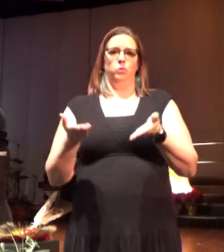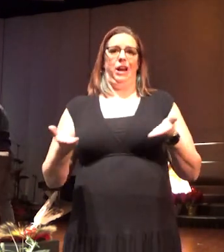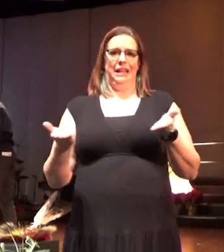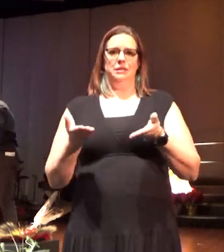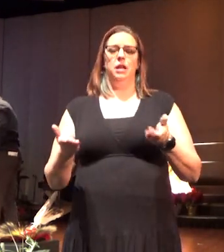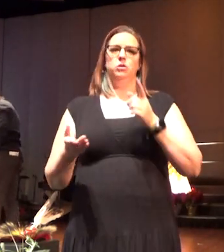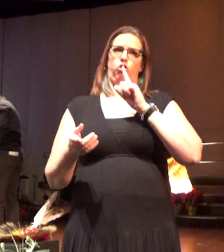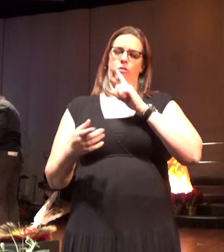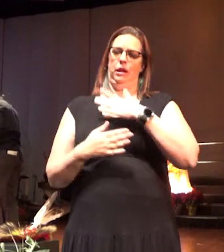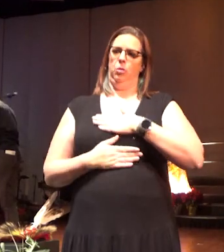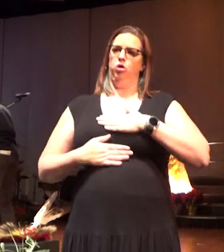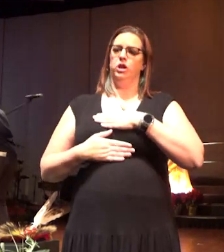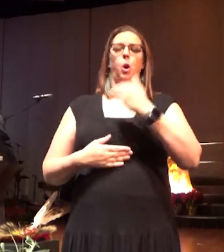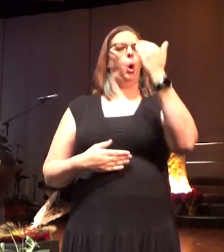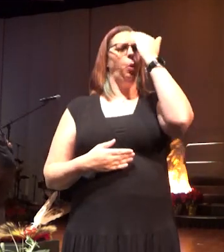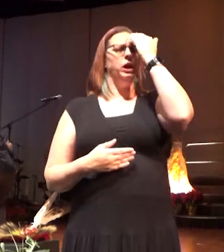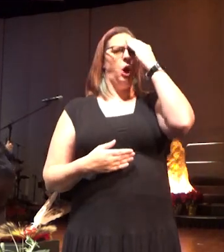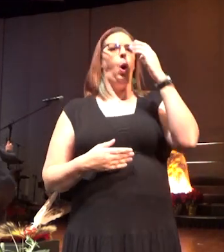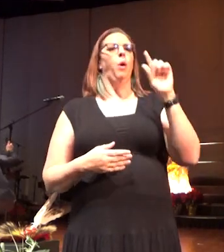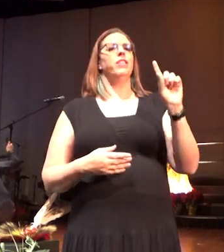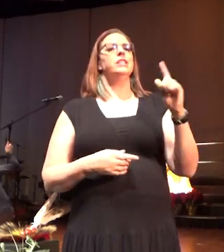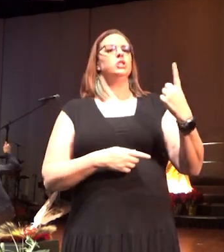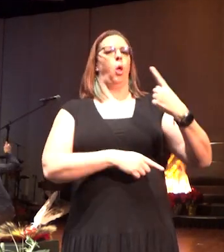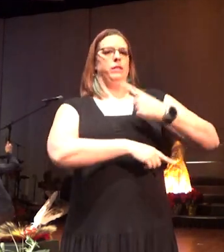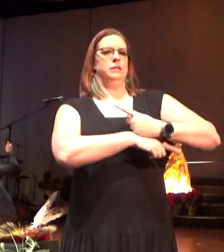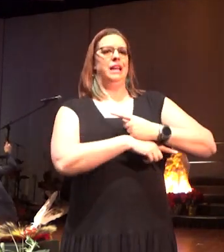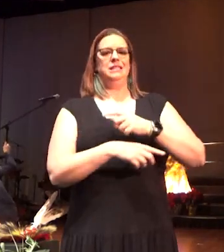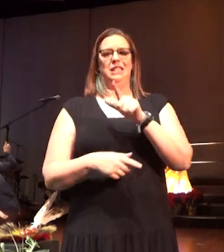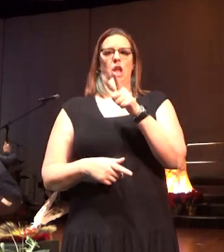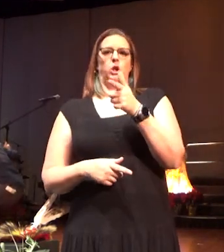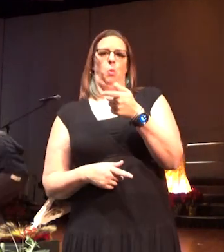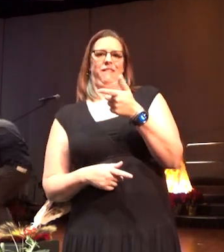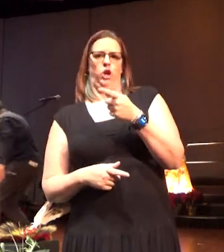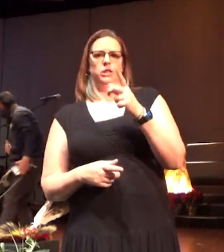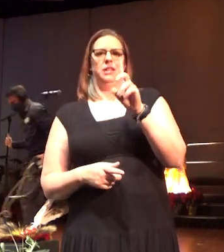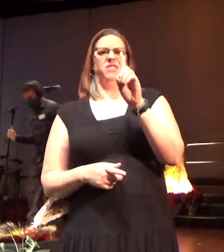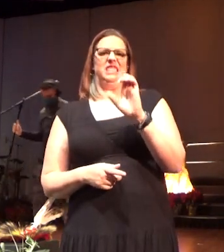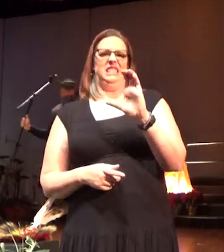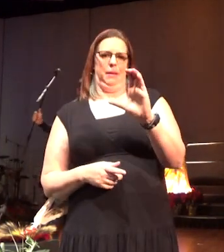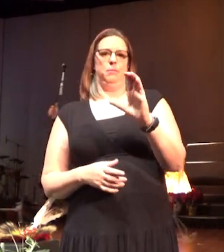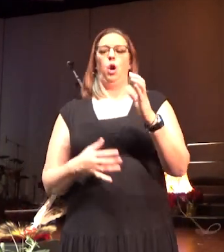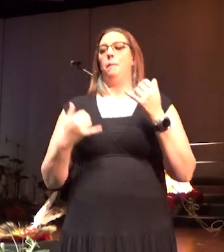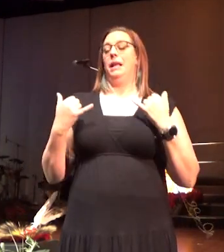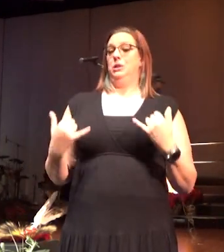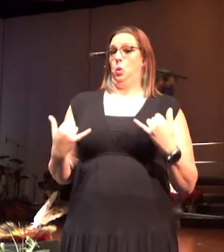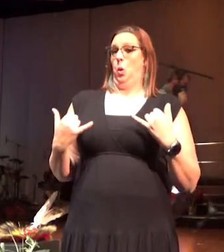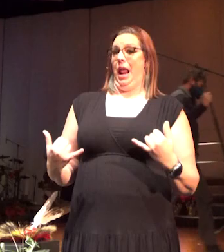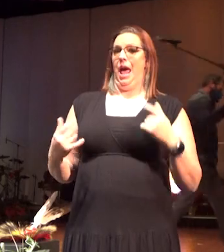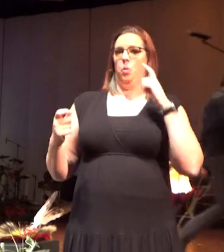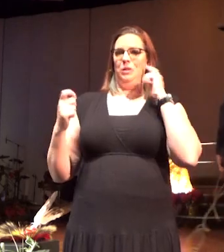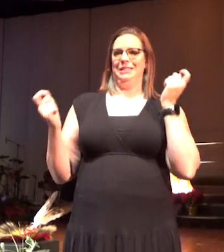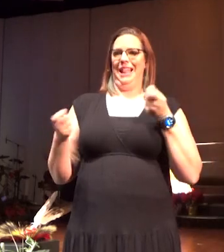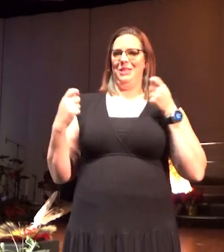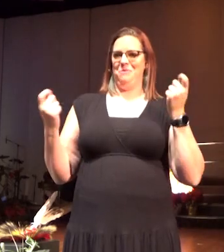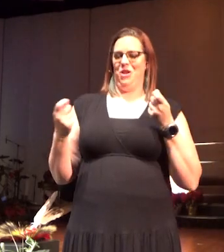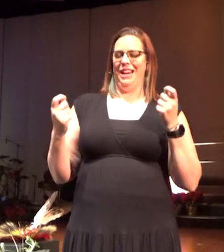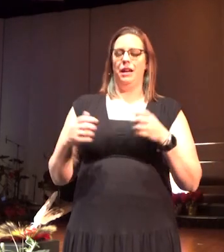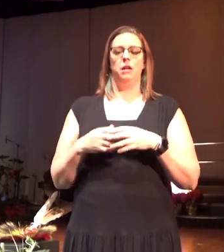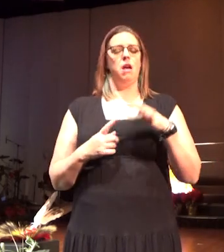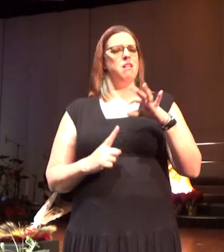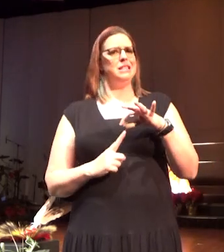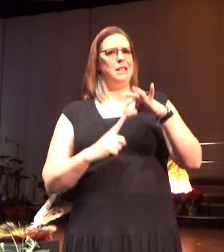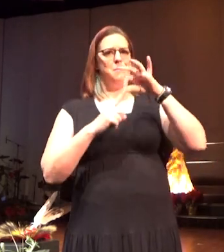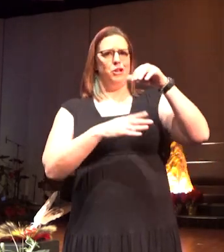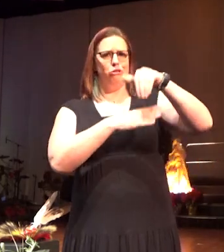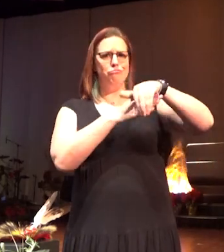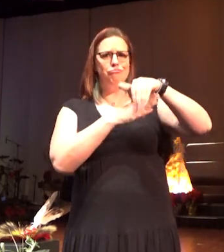winter solstice is the 21st of December, but we're celebrating it tonight in incredible style. This is a special evening